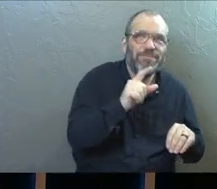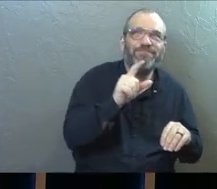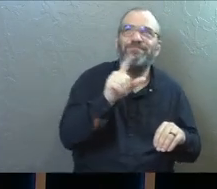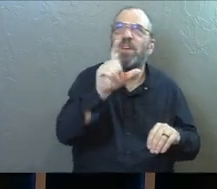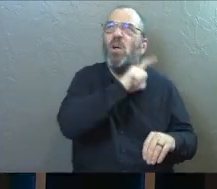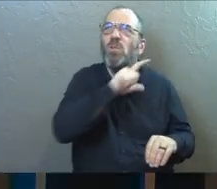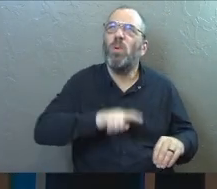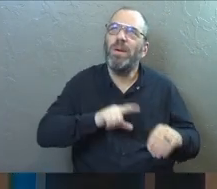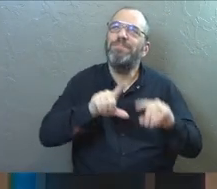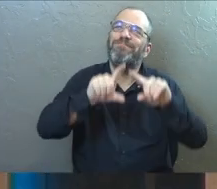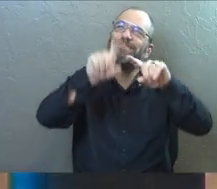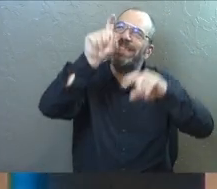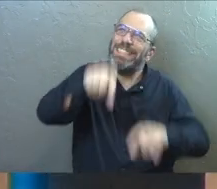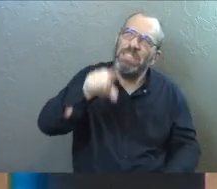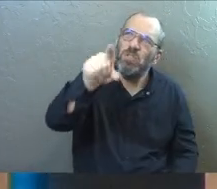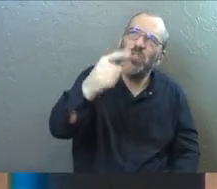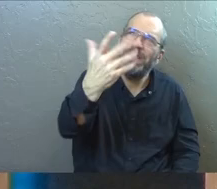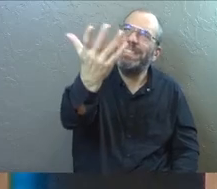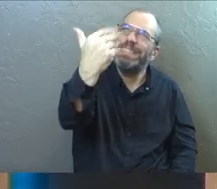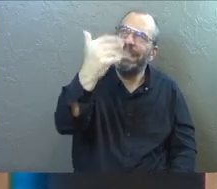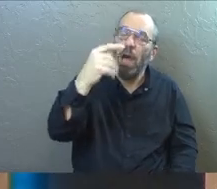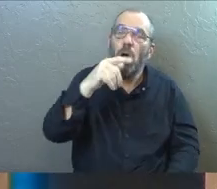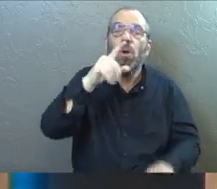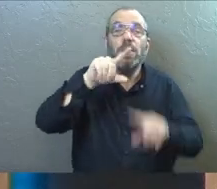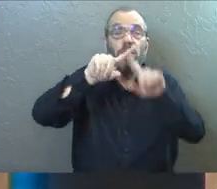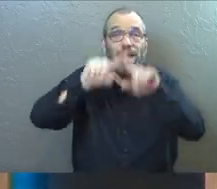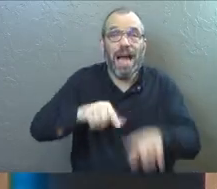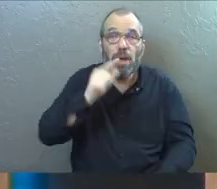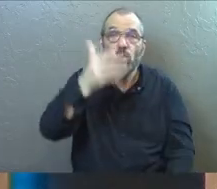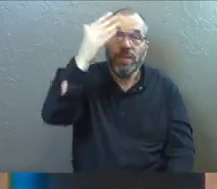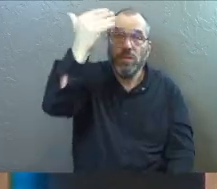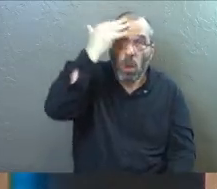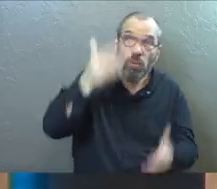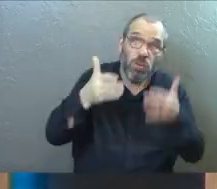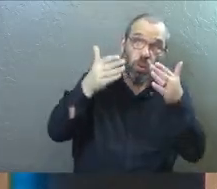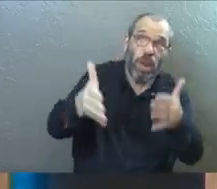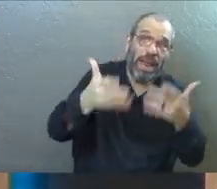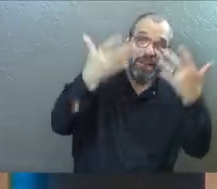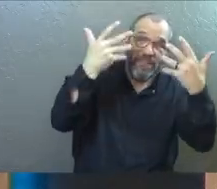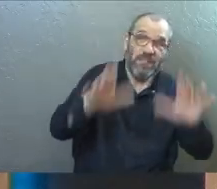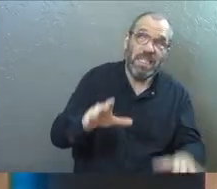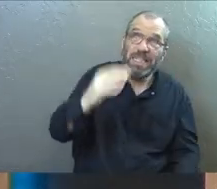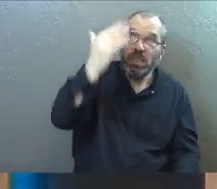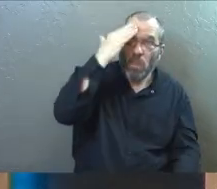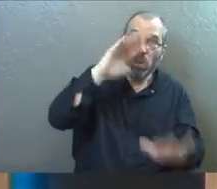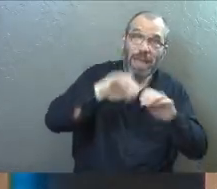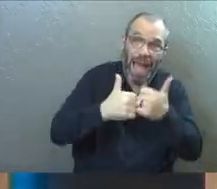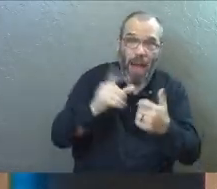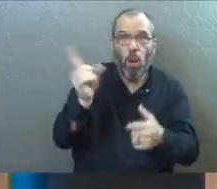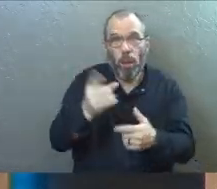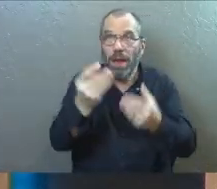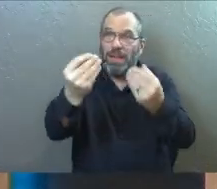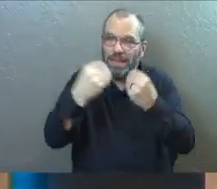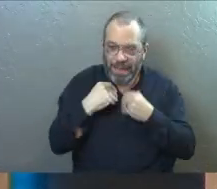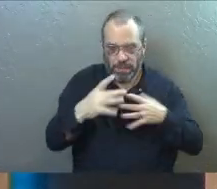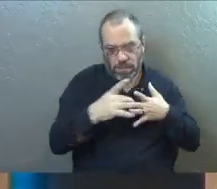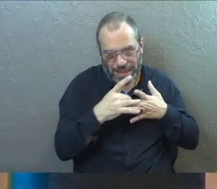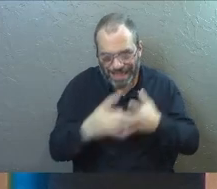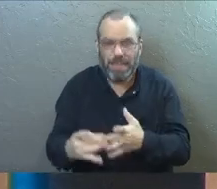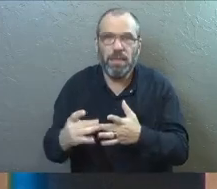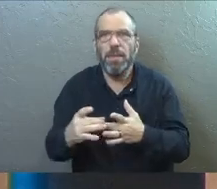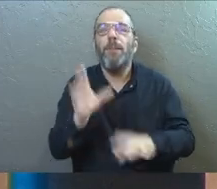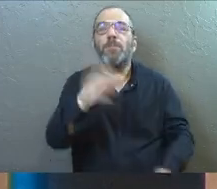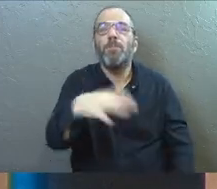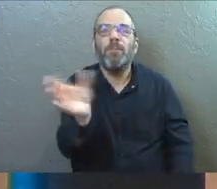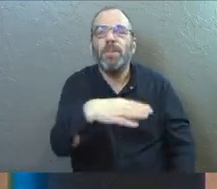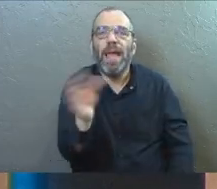you, right? We've got to rely on the one who knows the way, who knows how to get it all done, who knows how and where to get us there.